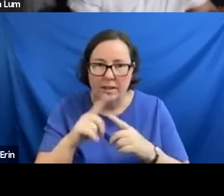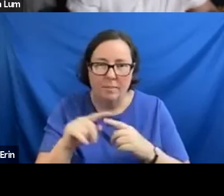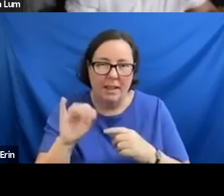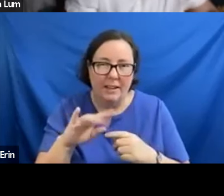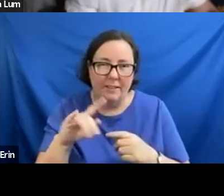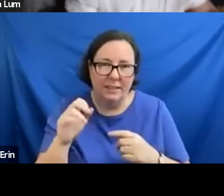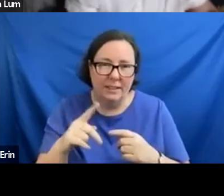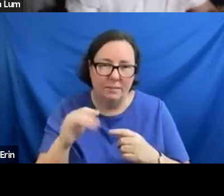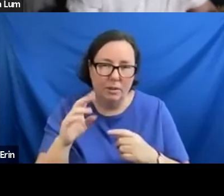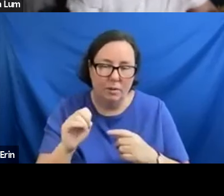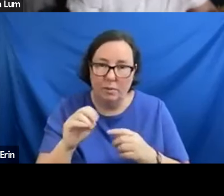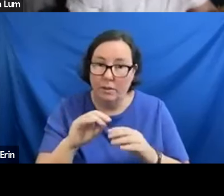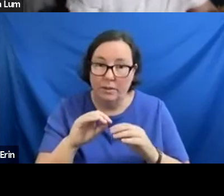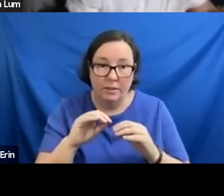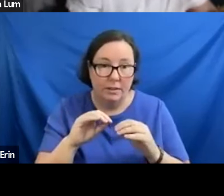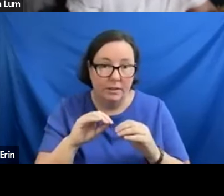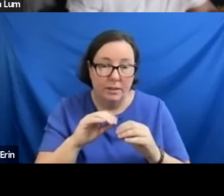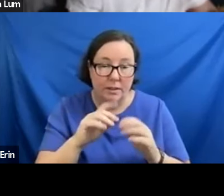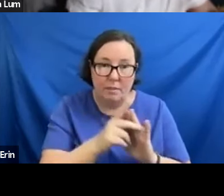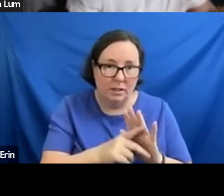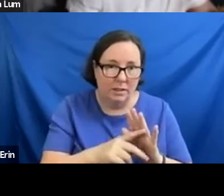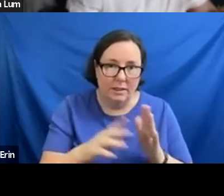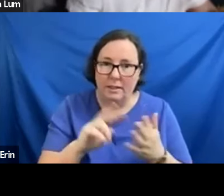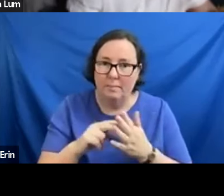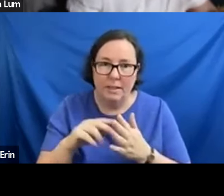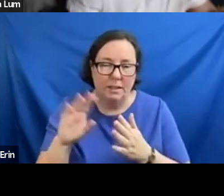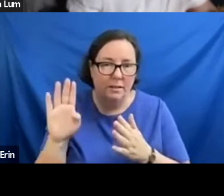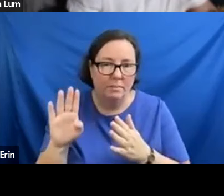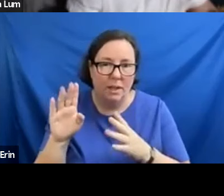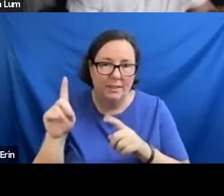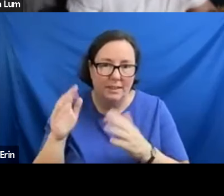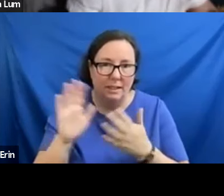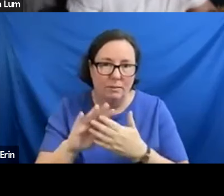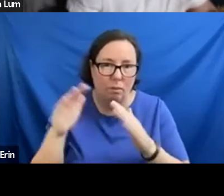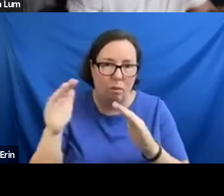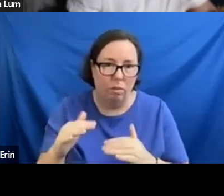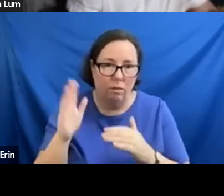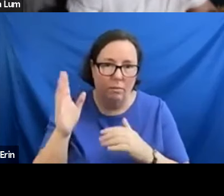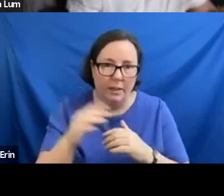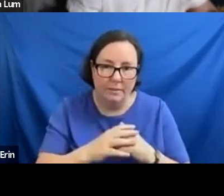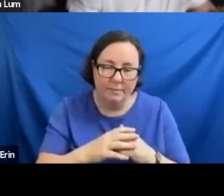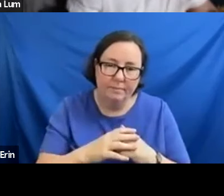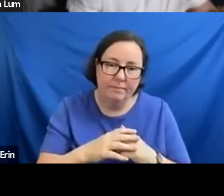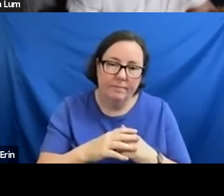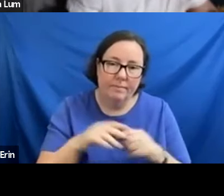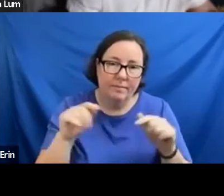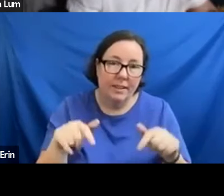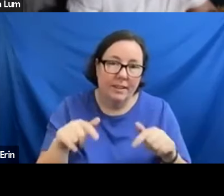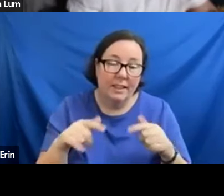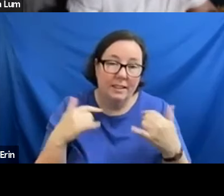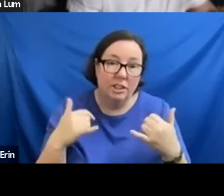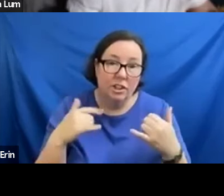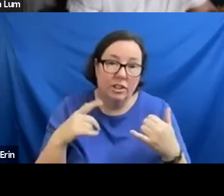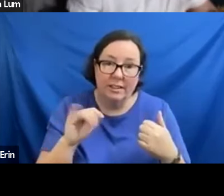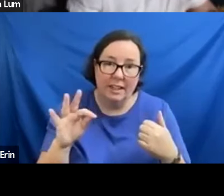policy, Boston exam school will eventually collapse into average. The current task force is not representative enough.